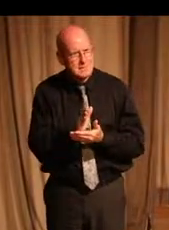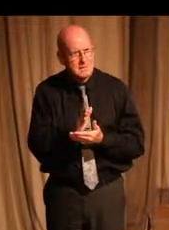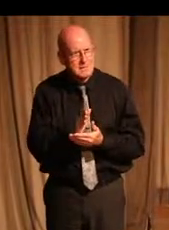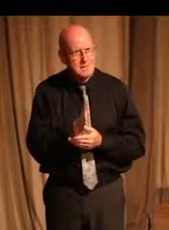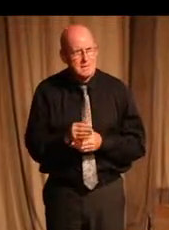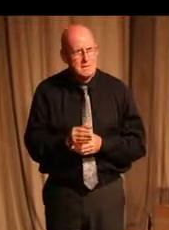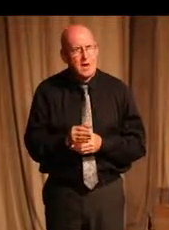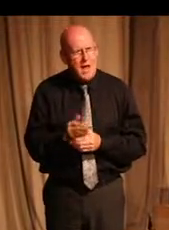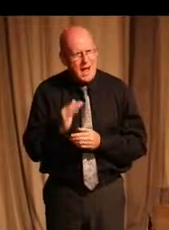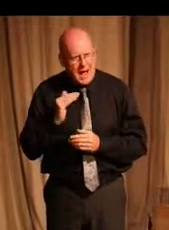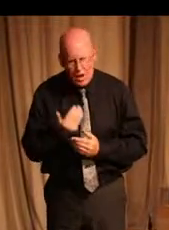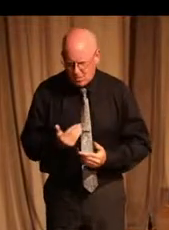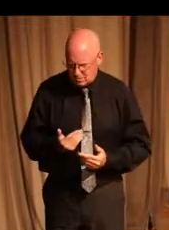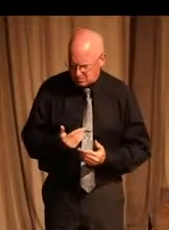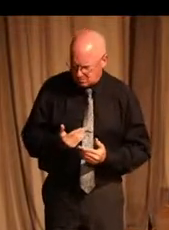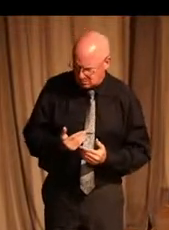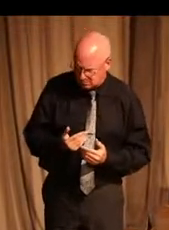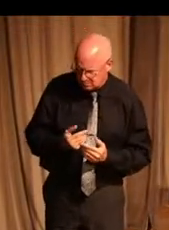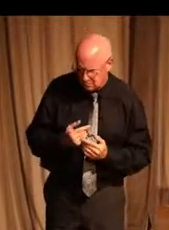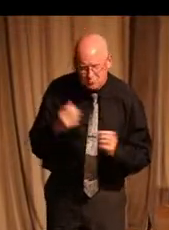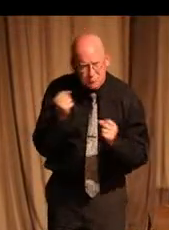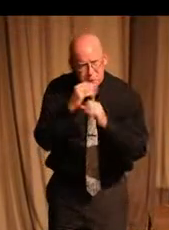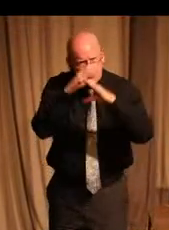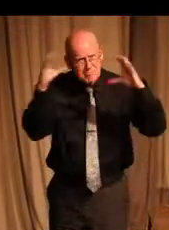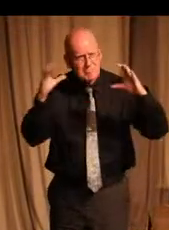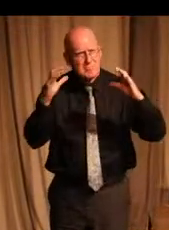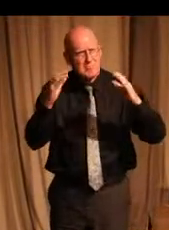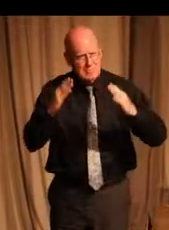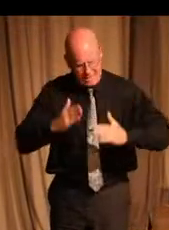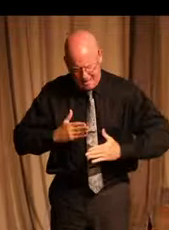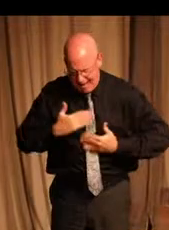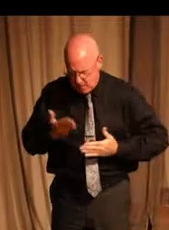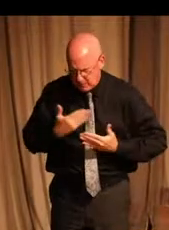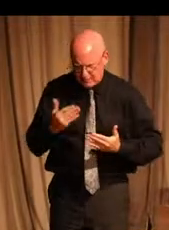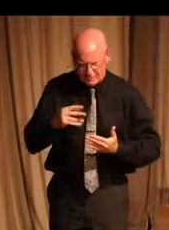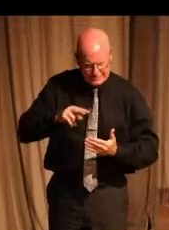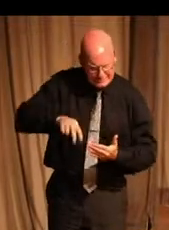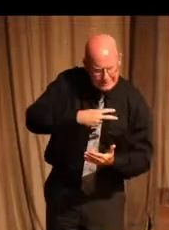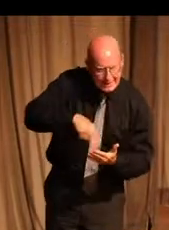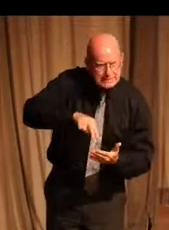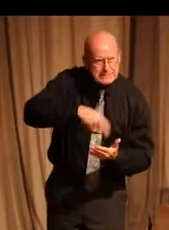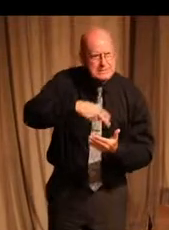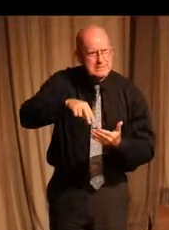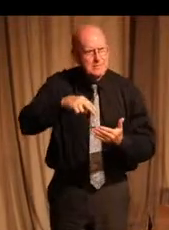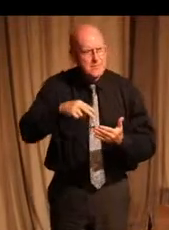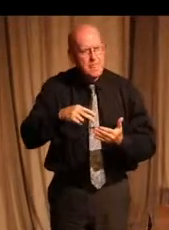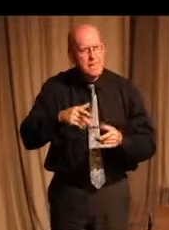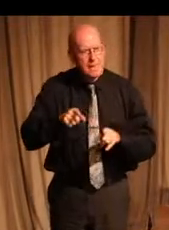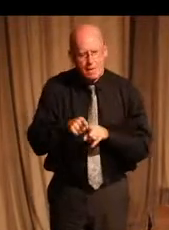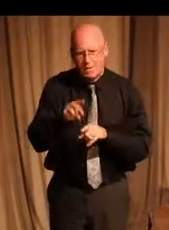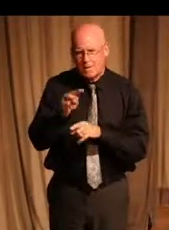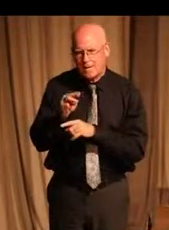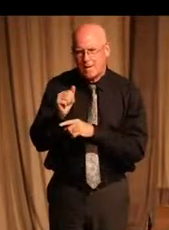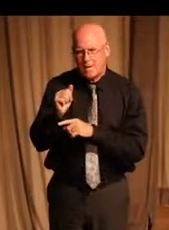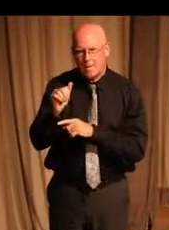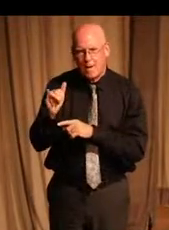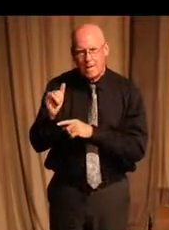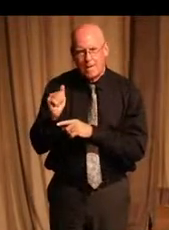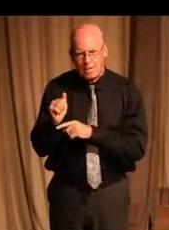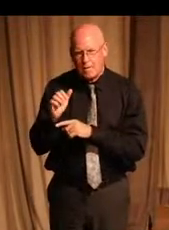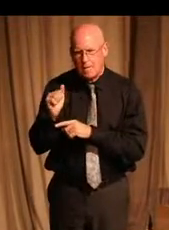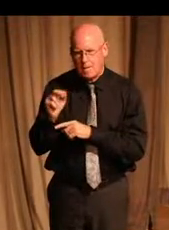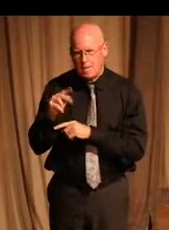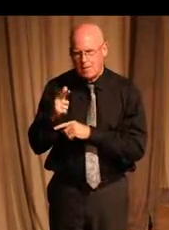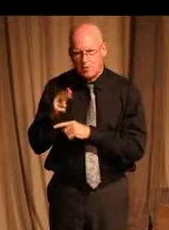they're full of dancing, and they're full of celebrities, you know, making cameos in the documentaries. You know, like Maya Angelou, that part that you mentioned